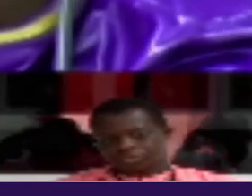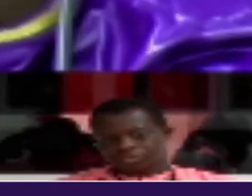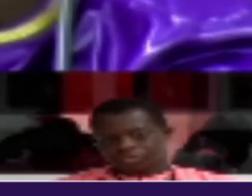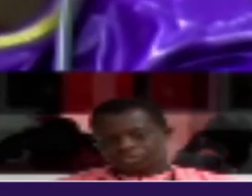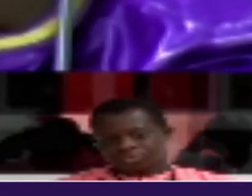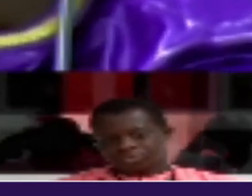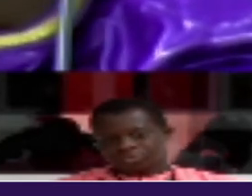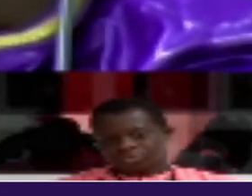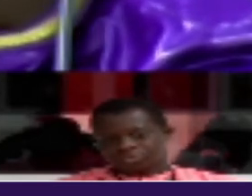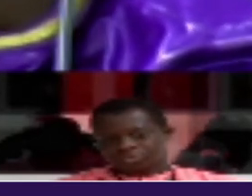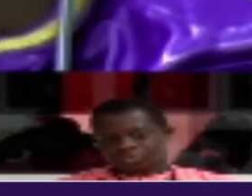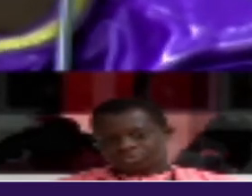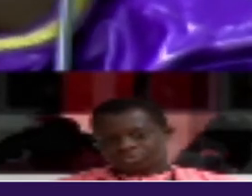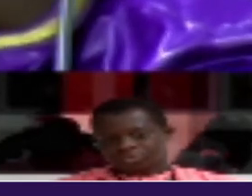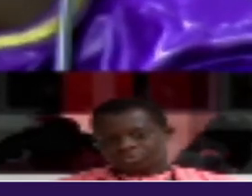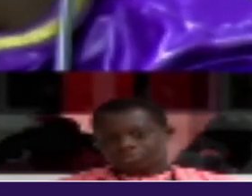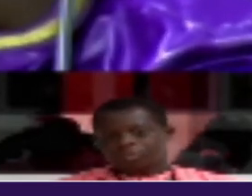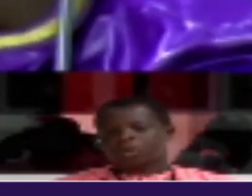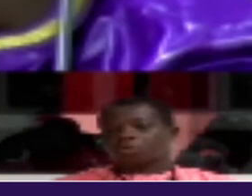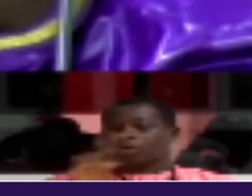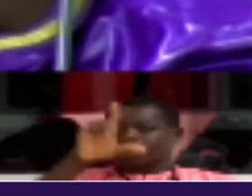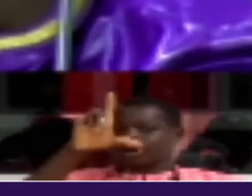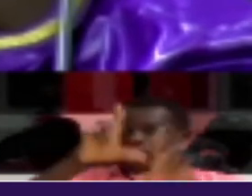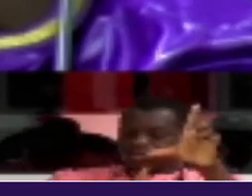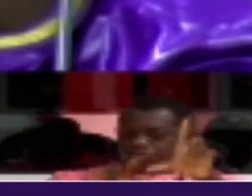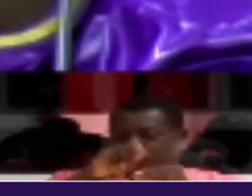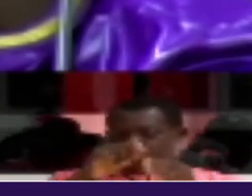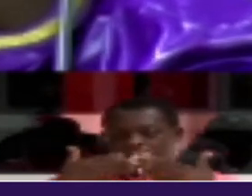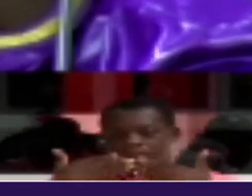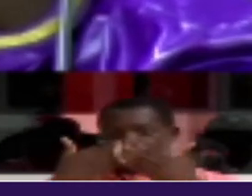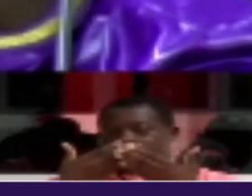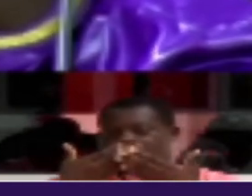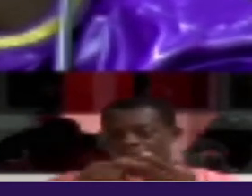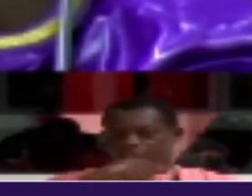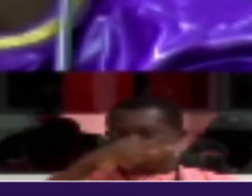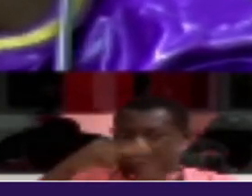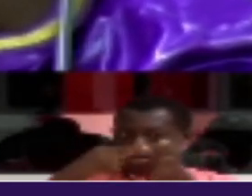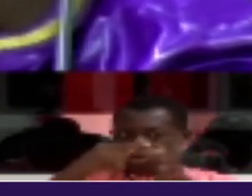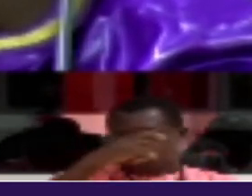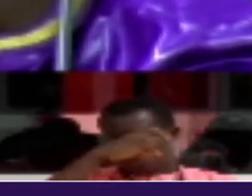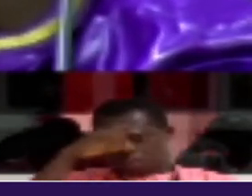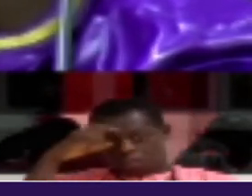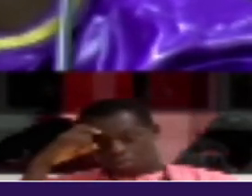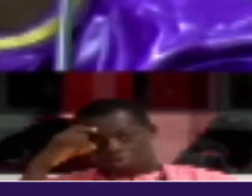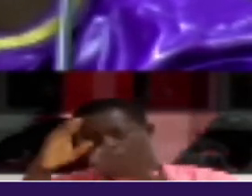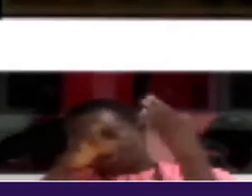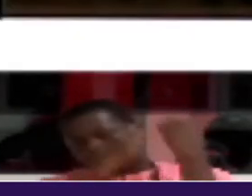At what stage were you informed about the job of the junglers or what their role was